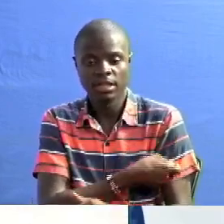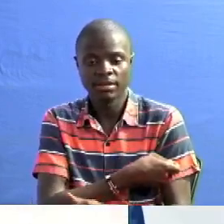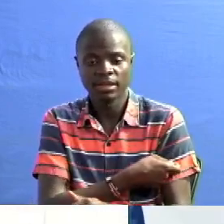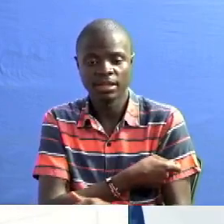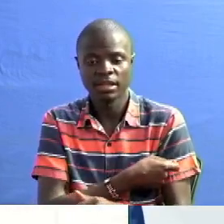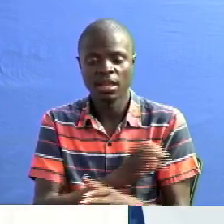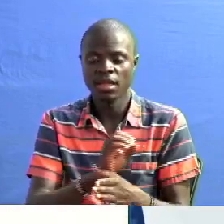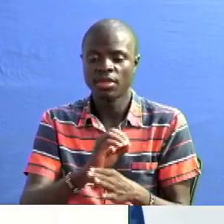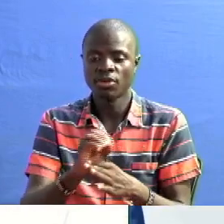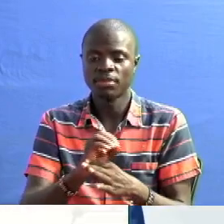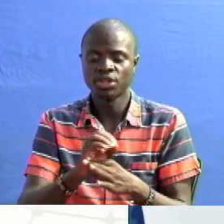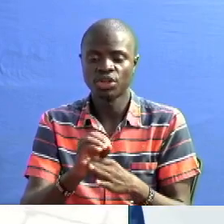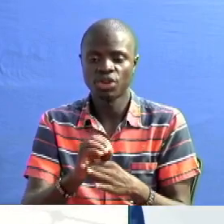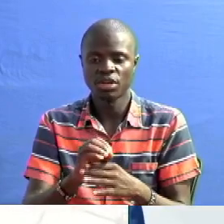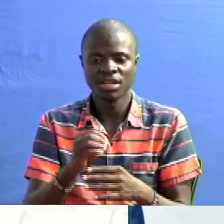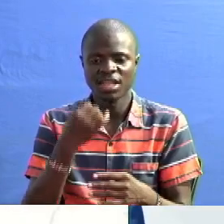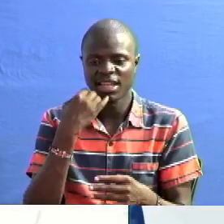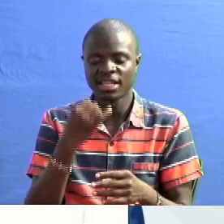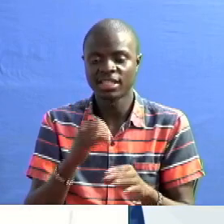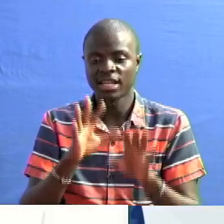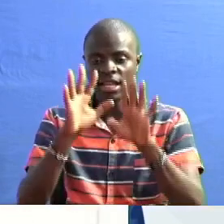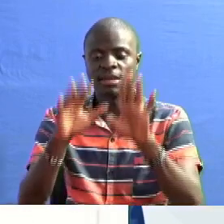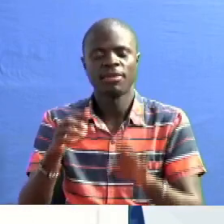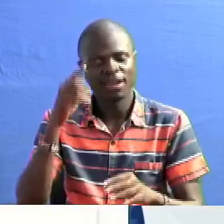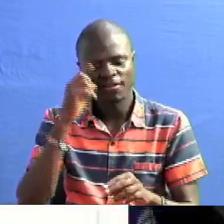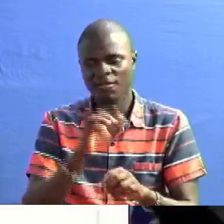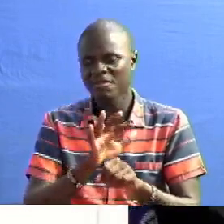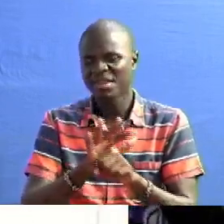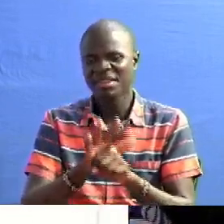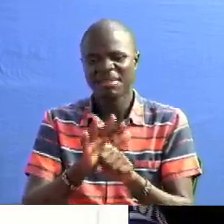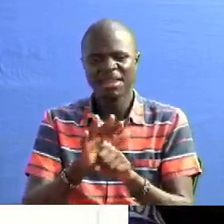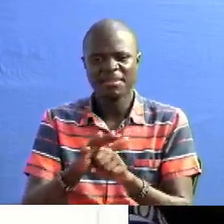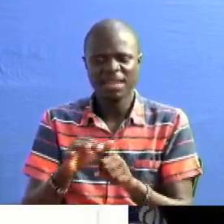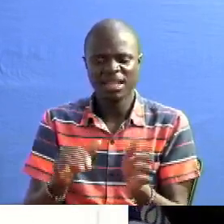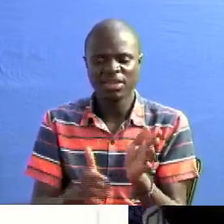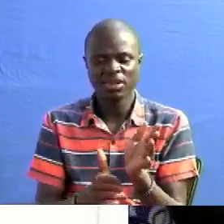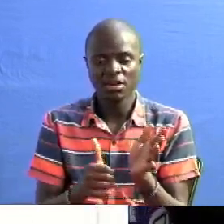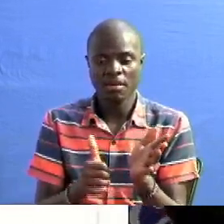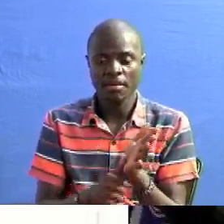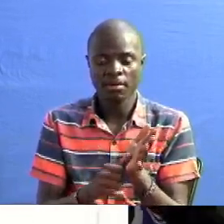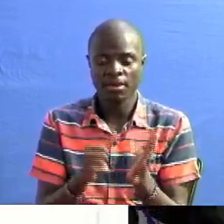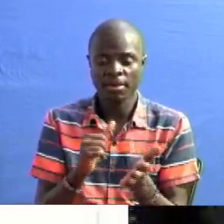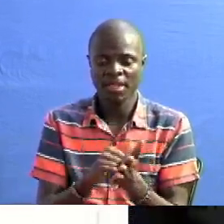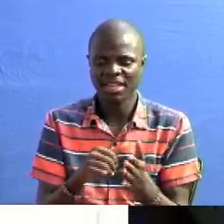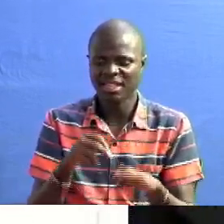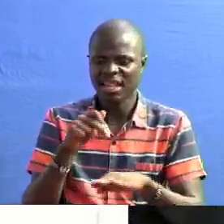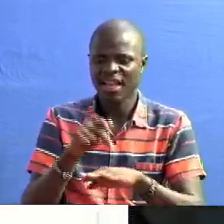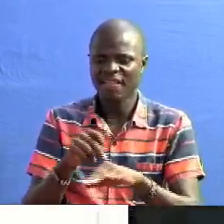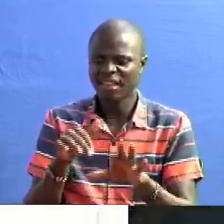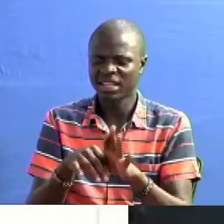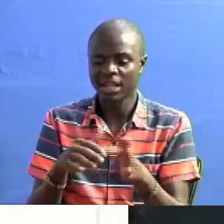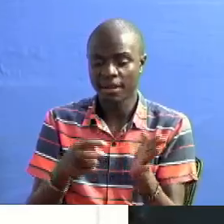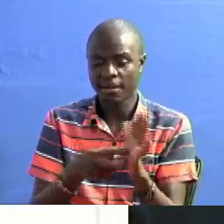Occupational therapy is beneficial for a wide range of disorders and conditions that affect a child's ability to engage in meaningful